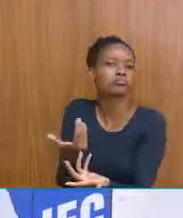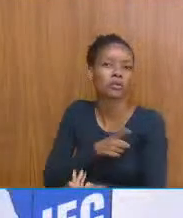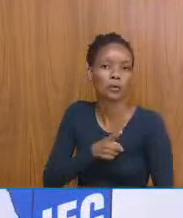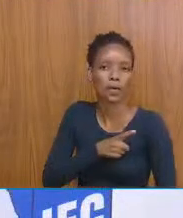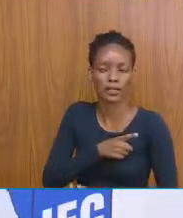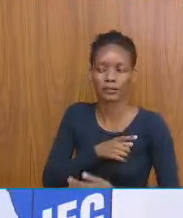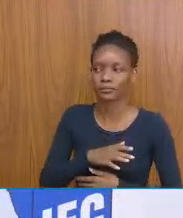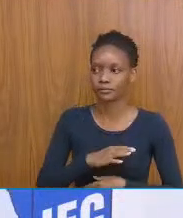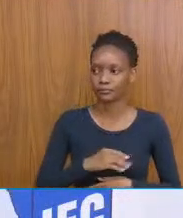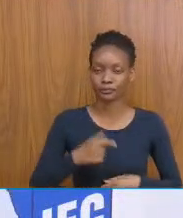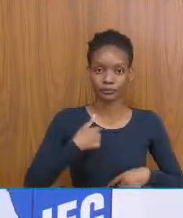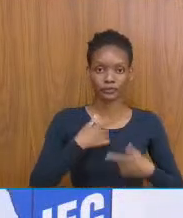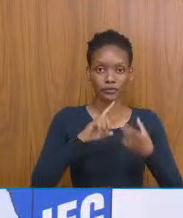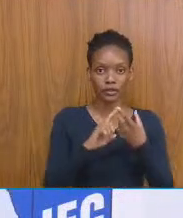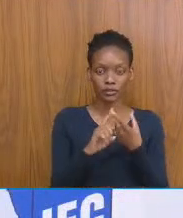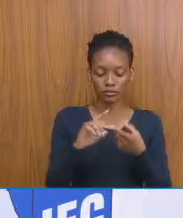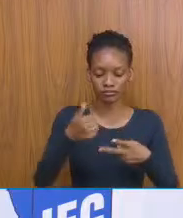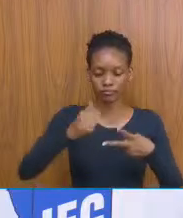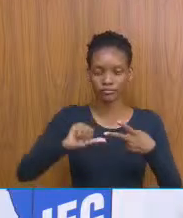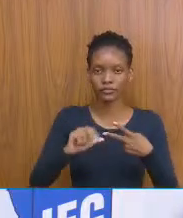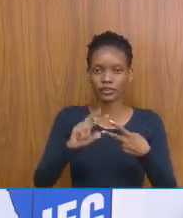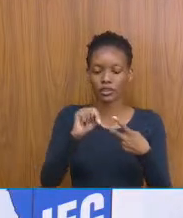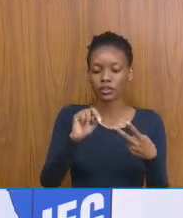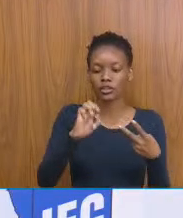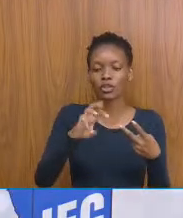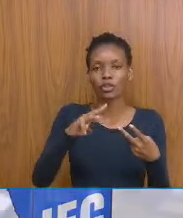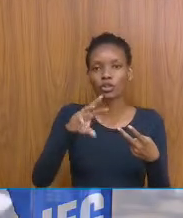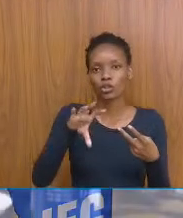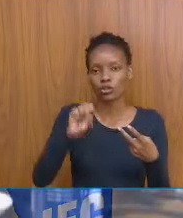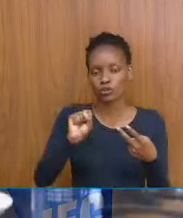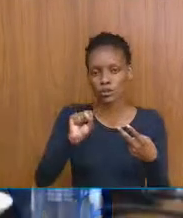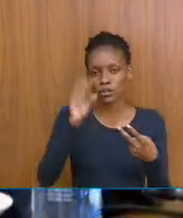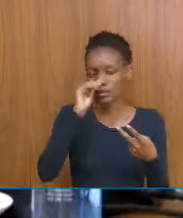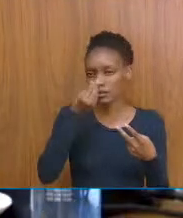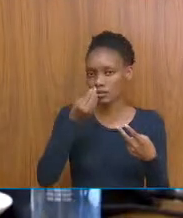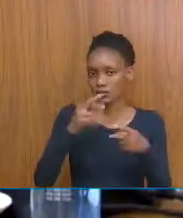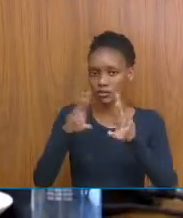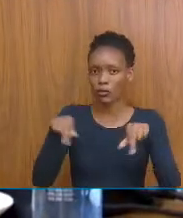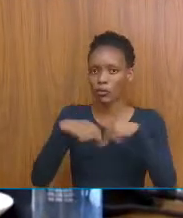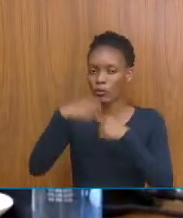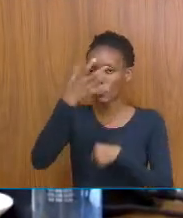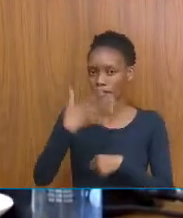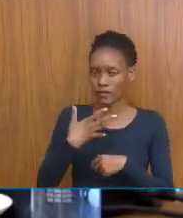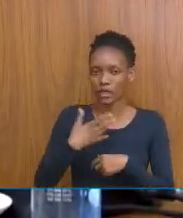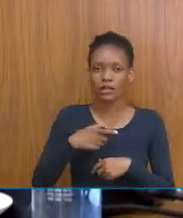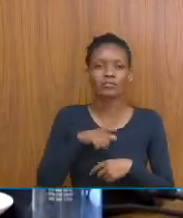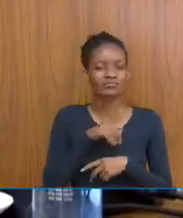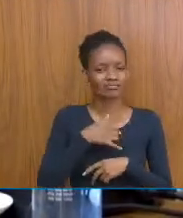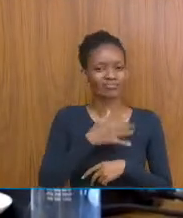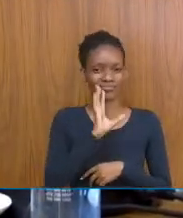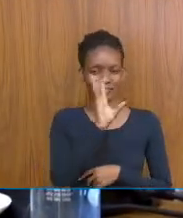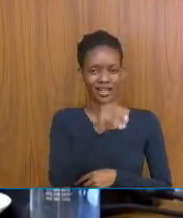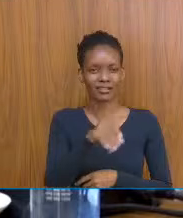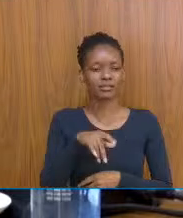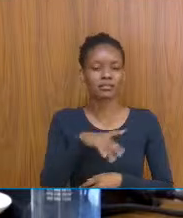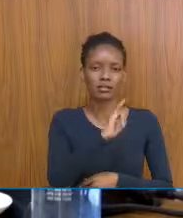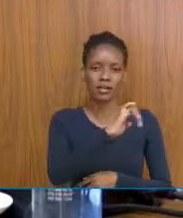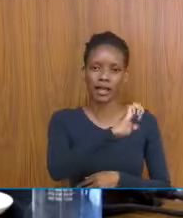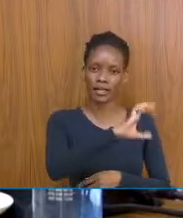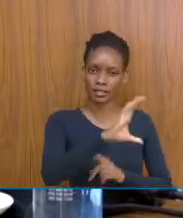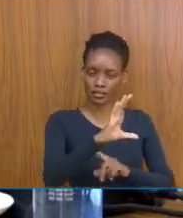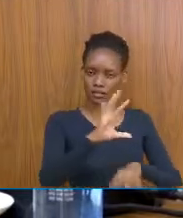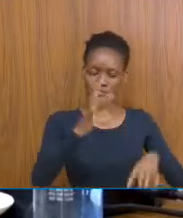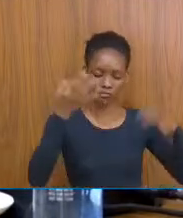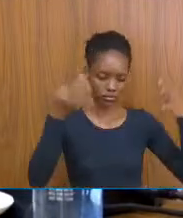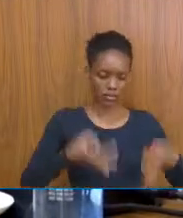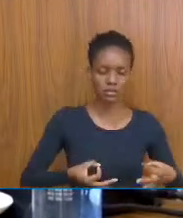Junior Kumalo from Newsroom Africa. Just to follow up on that question, the IEC has indicated that it has decided on the